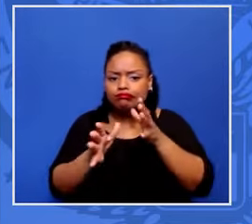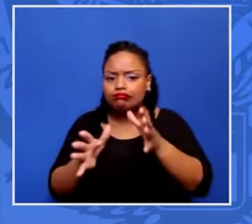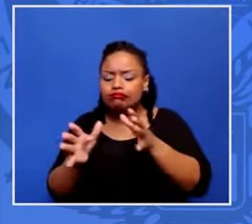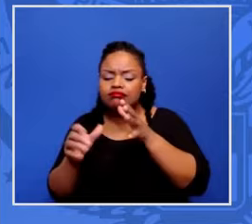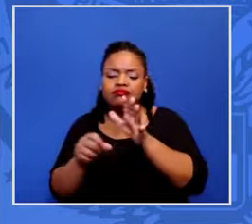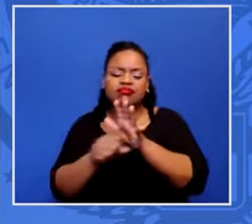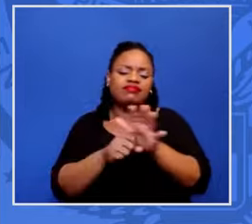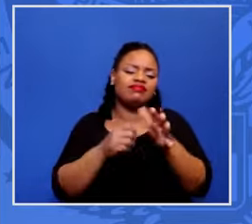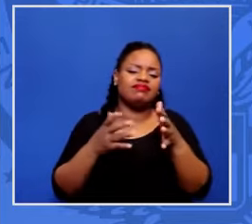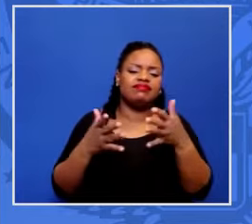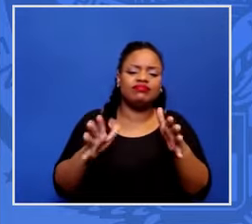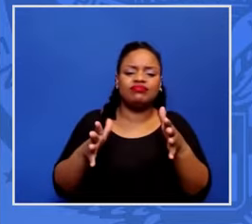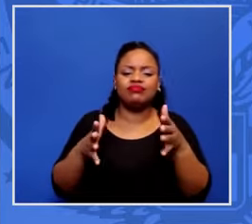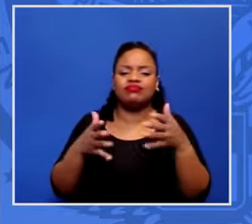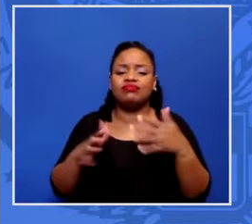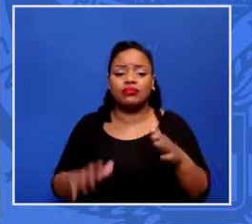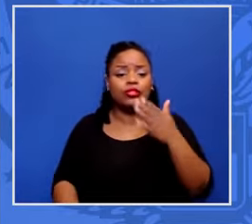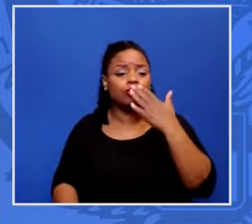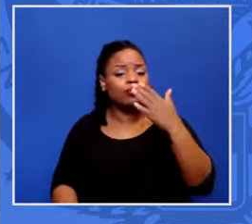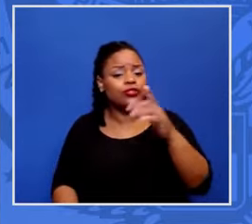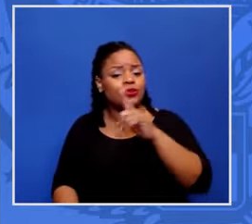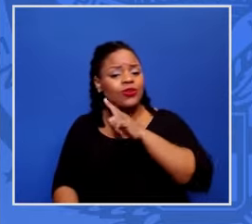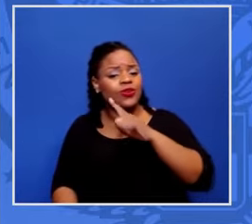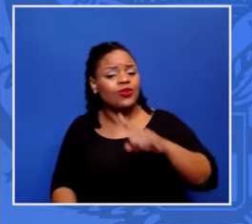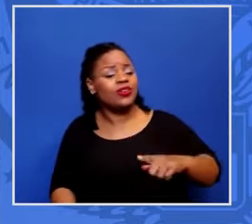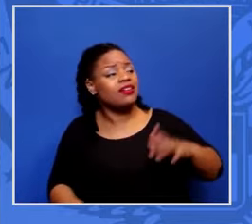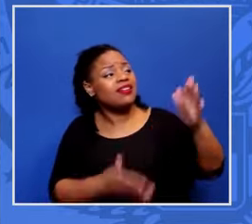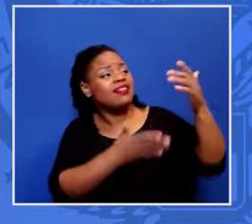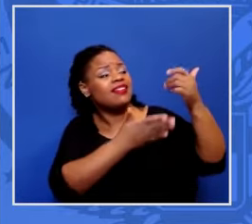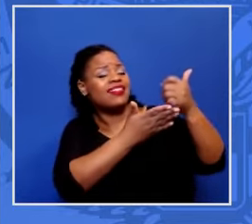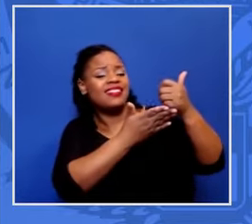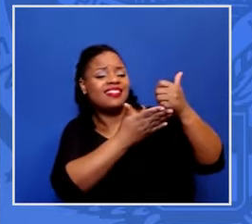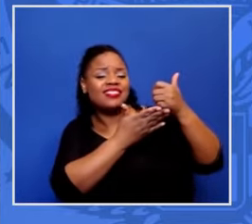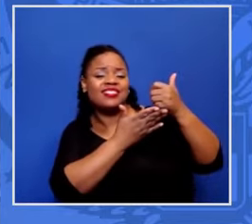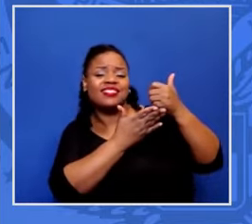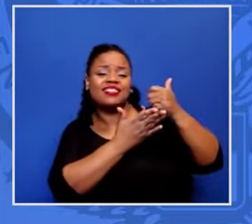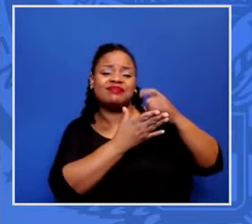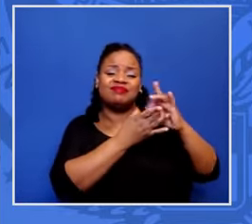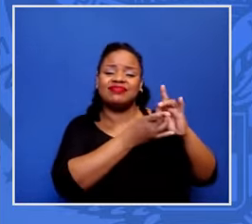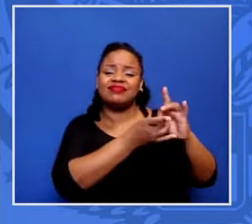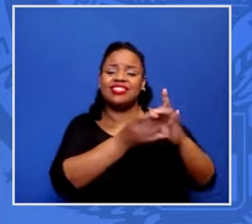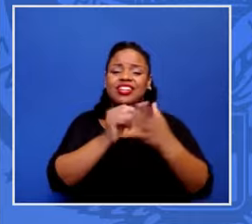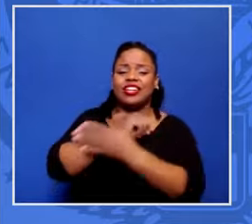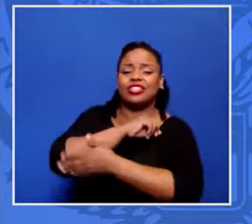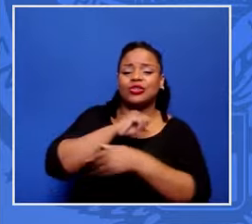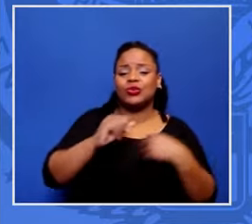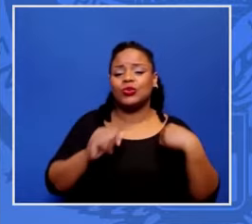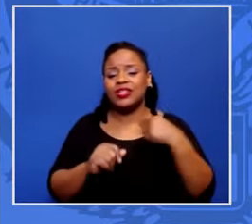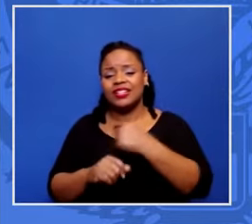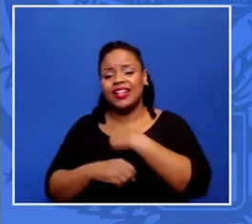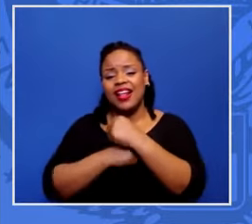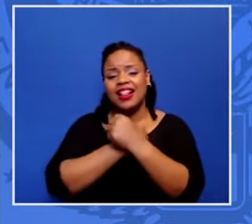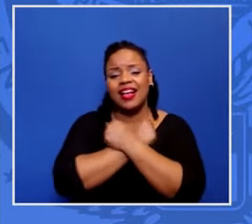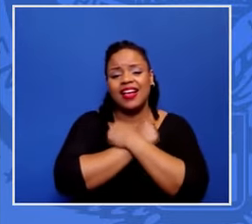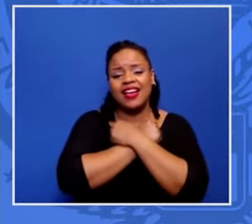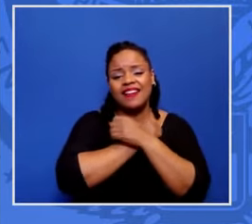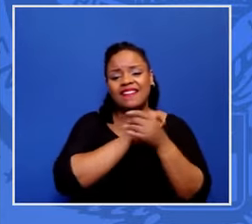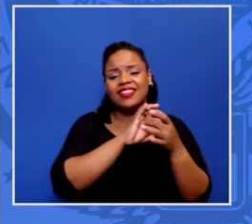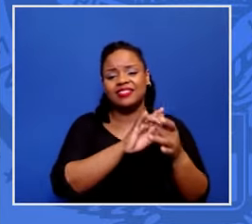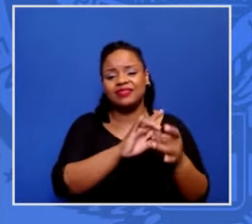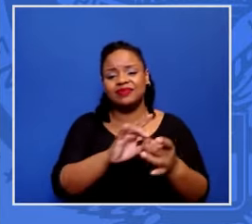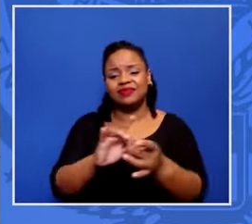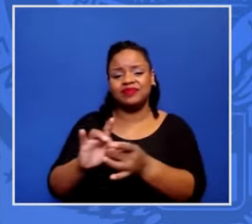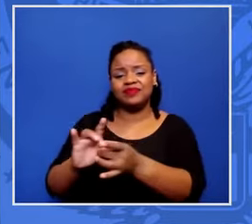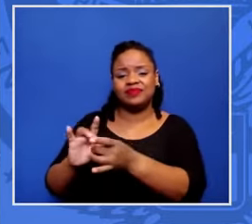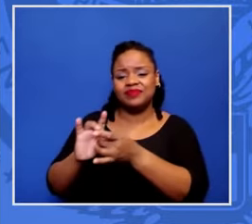reunite us to this country that we love. Undivided. Yeah. You either go to church or you're gonna go to